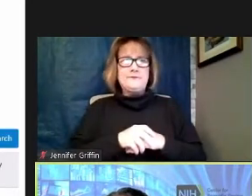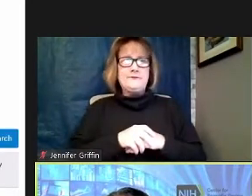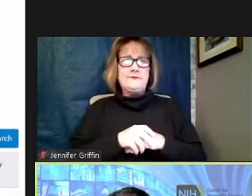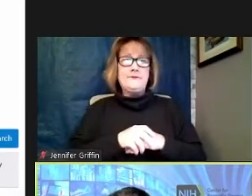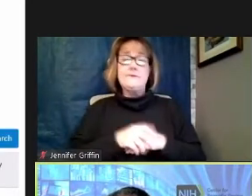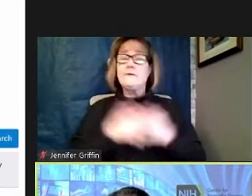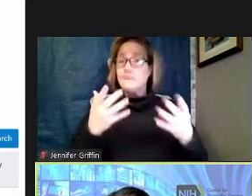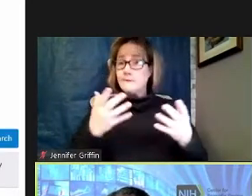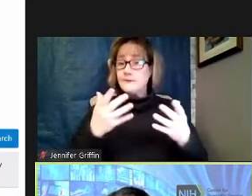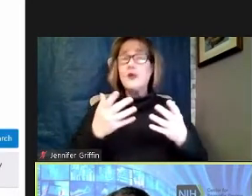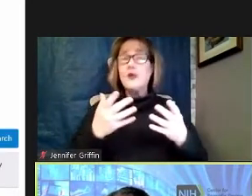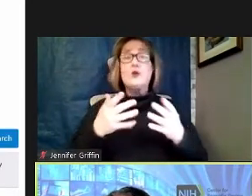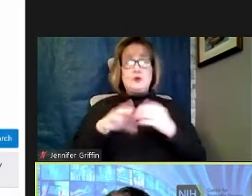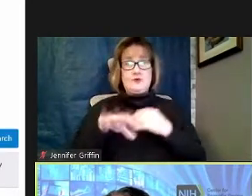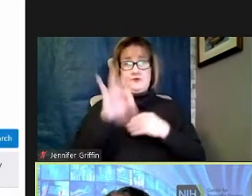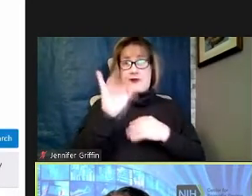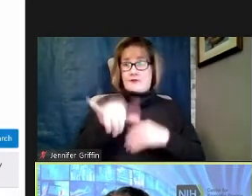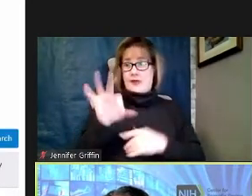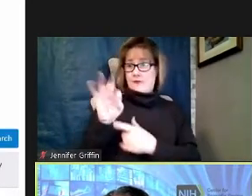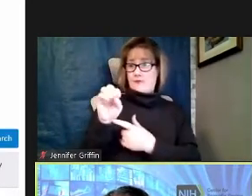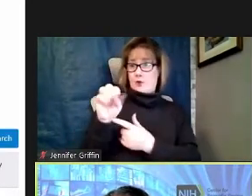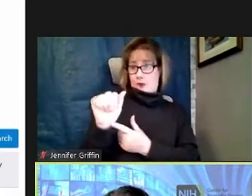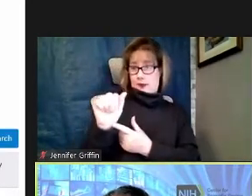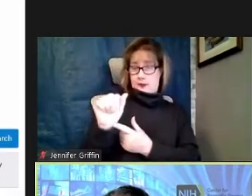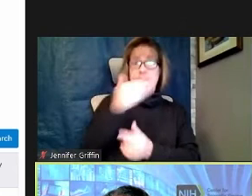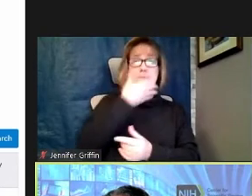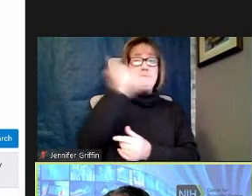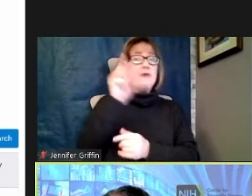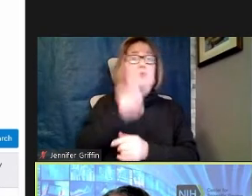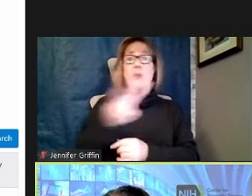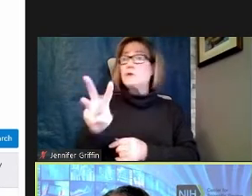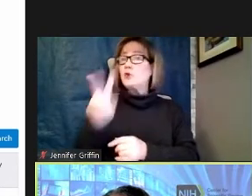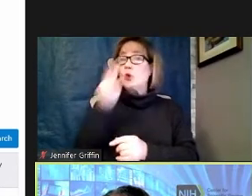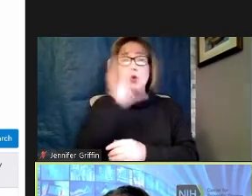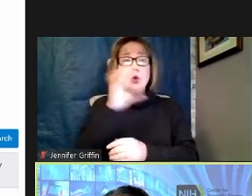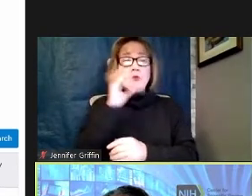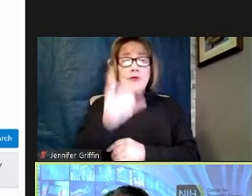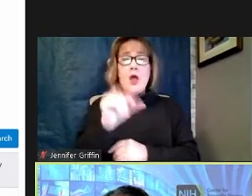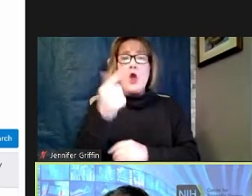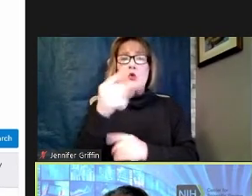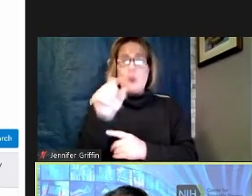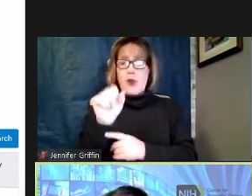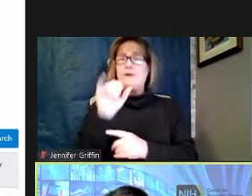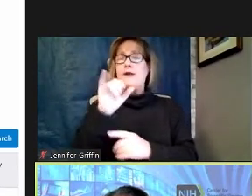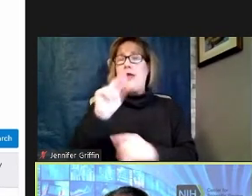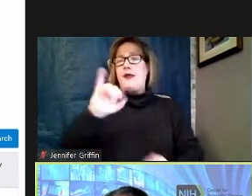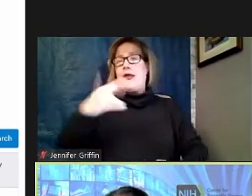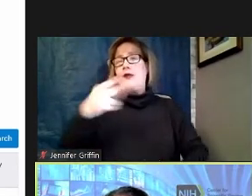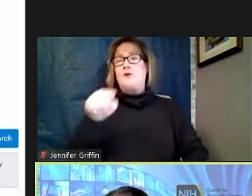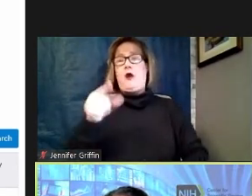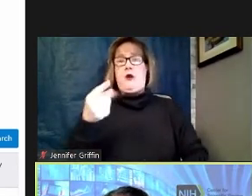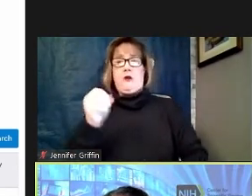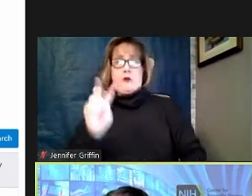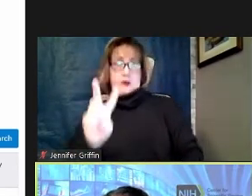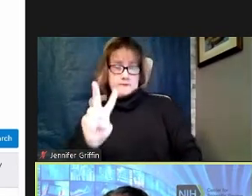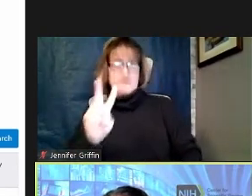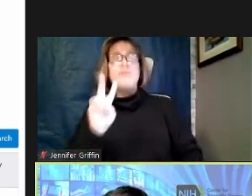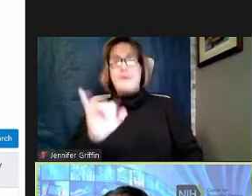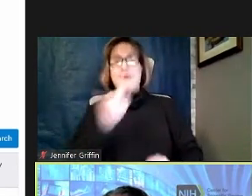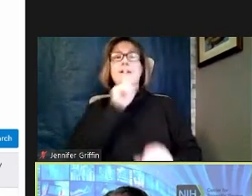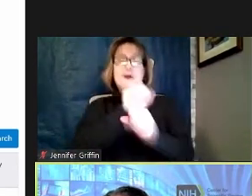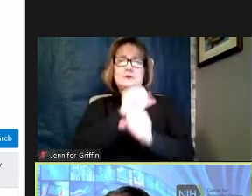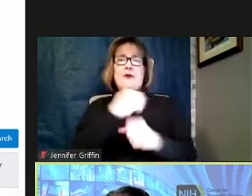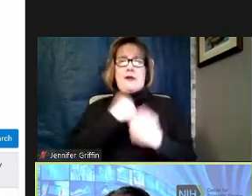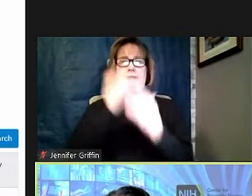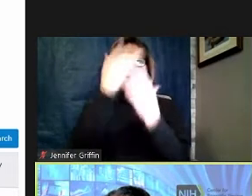And to find those FOAs, the best website to start with is the grants.nih.gov, where they actually have a